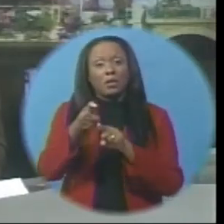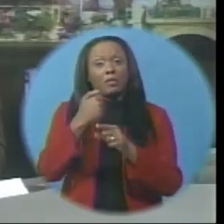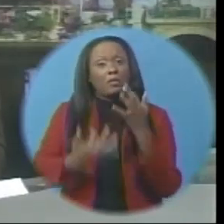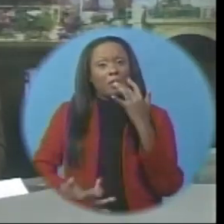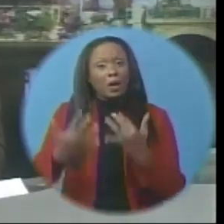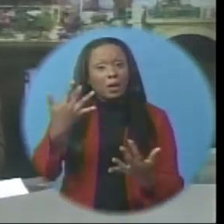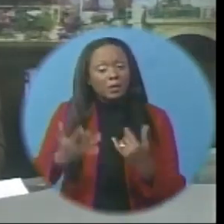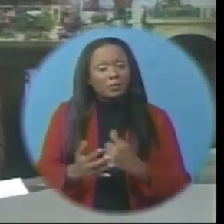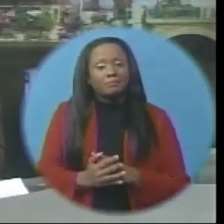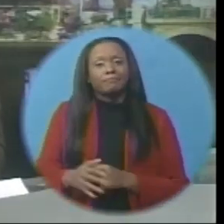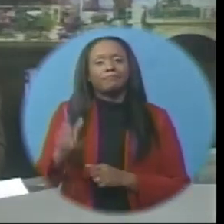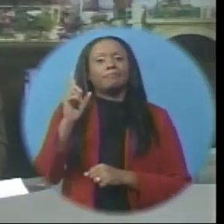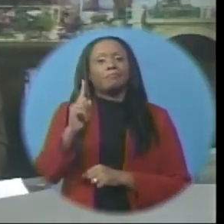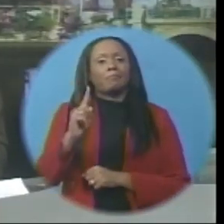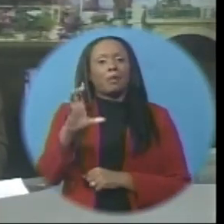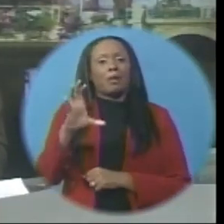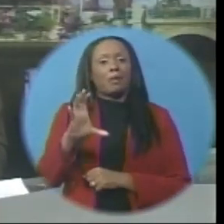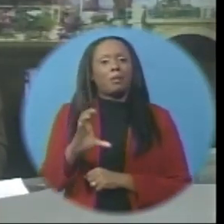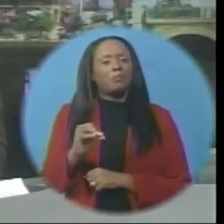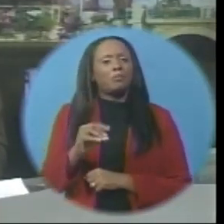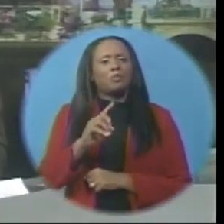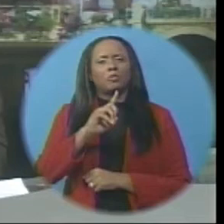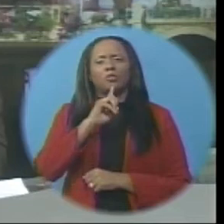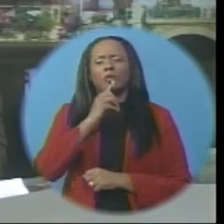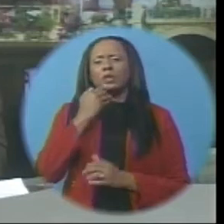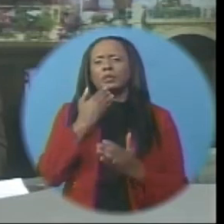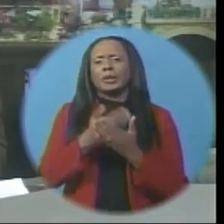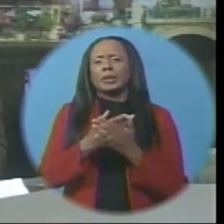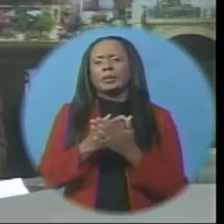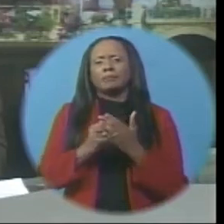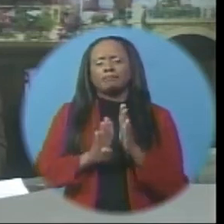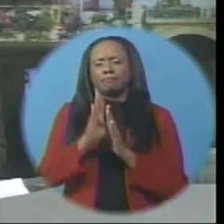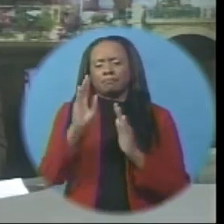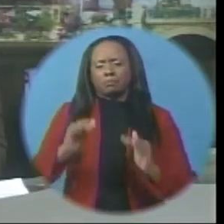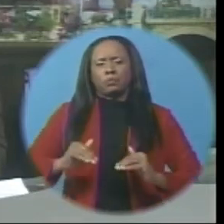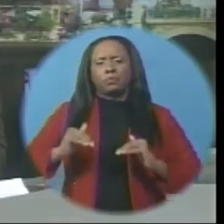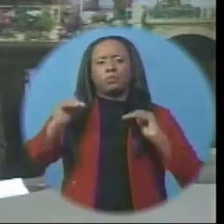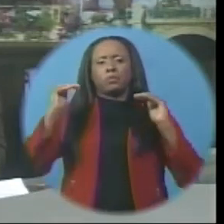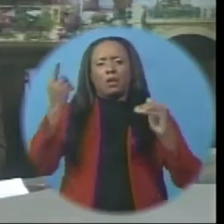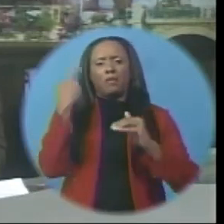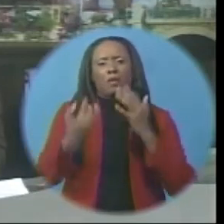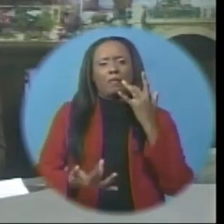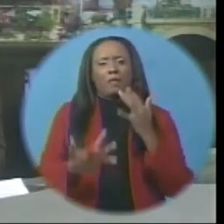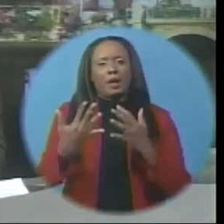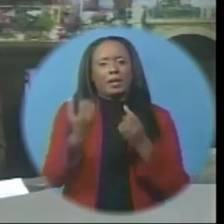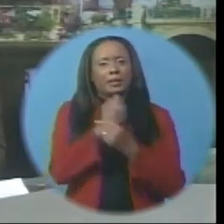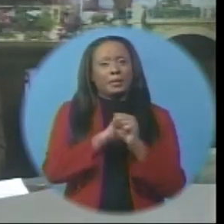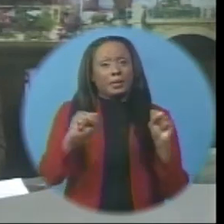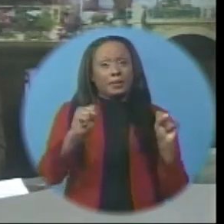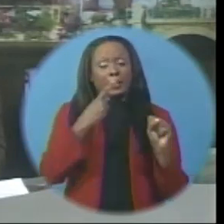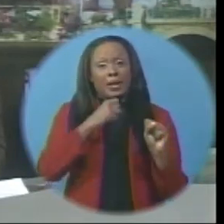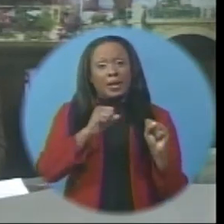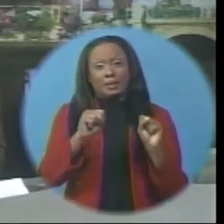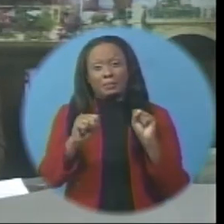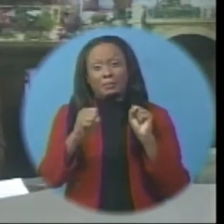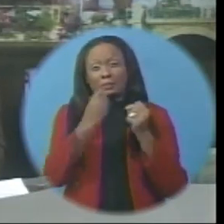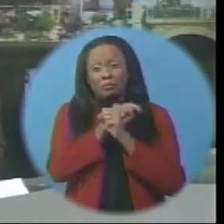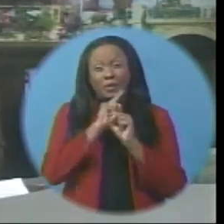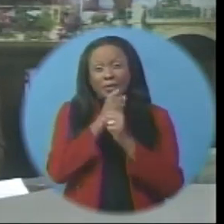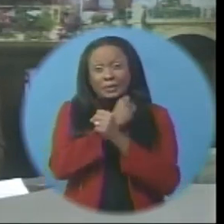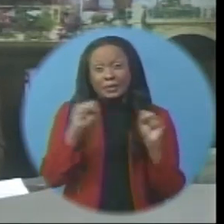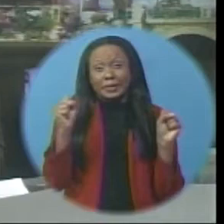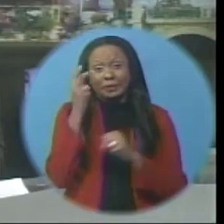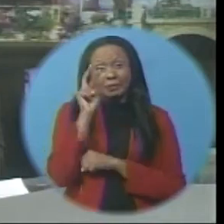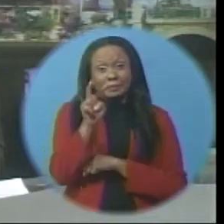with regional reach is continuing to set a very high standard for both fire safety and security. Ryan Broom has more.